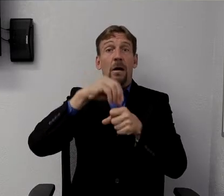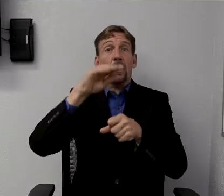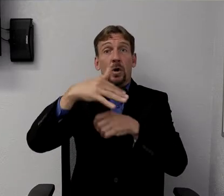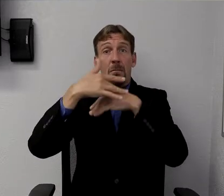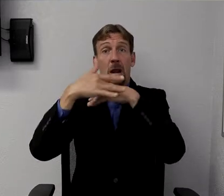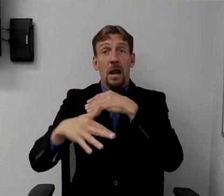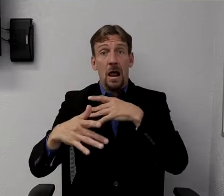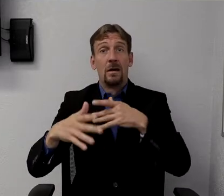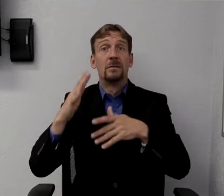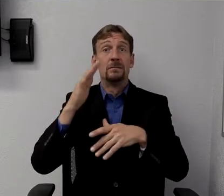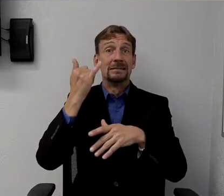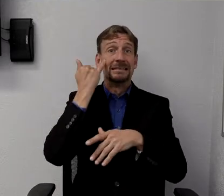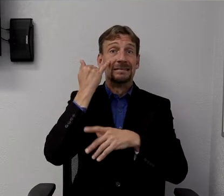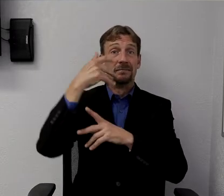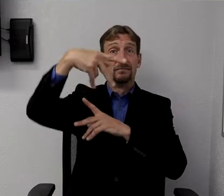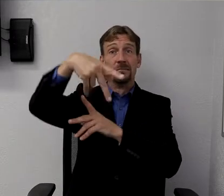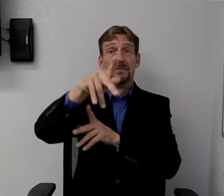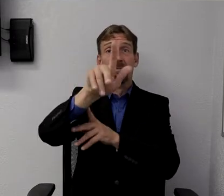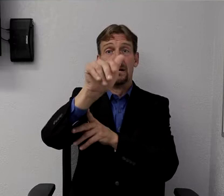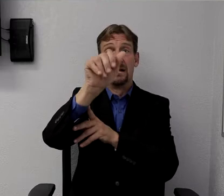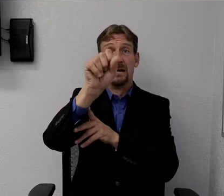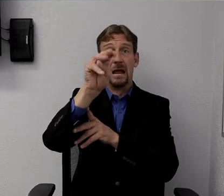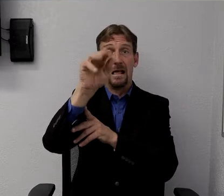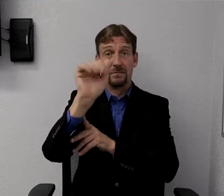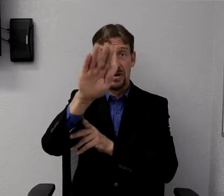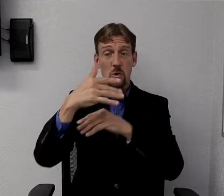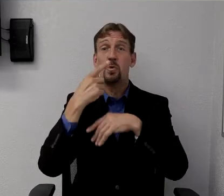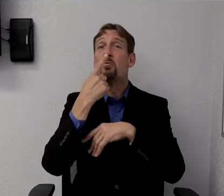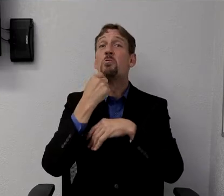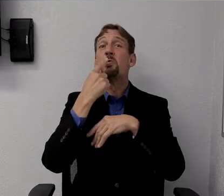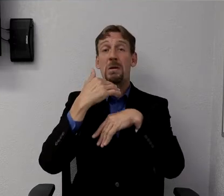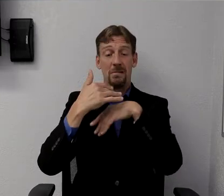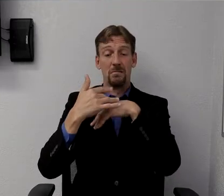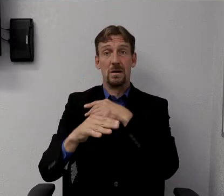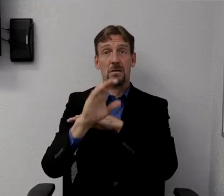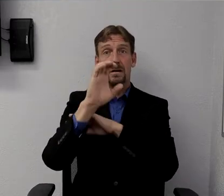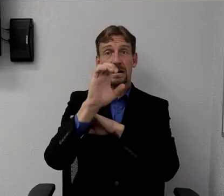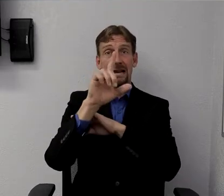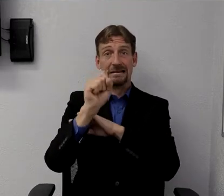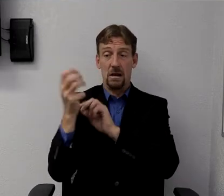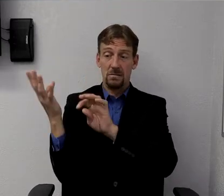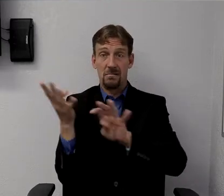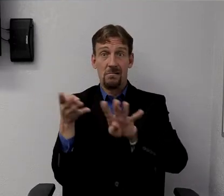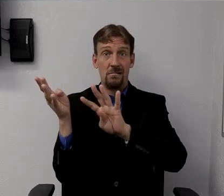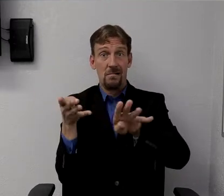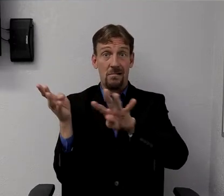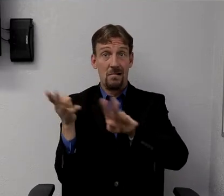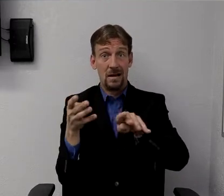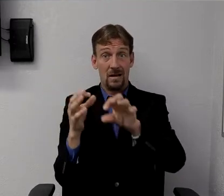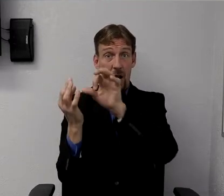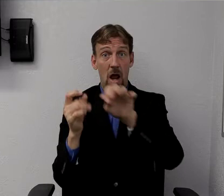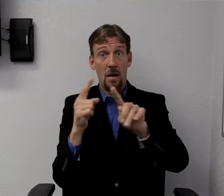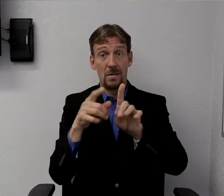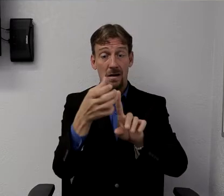extract the plasma that our red blood cells flow through, but to actually